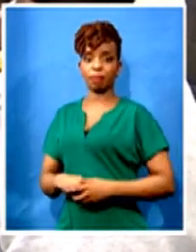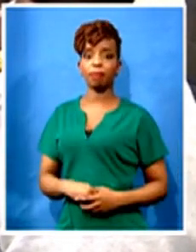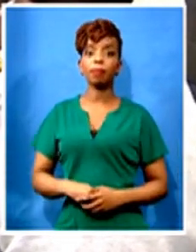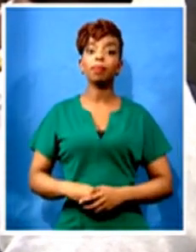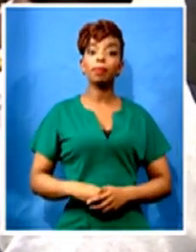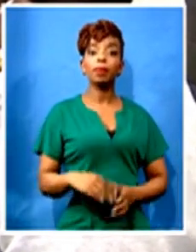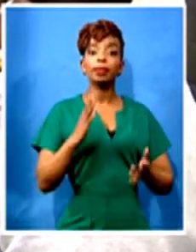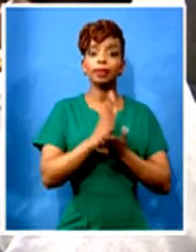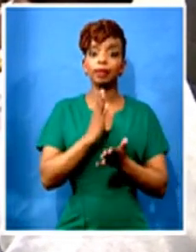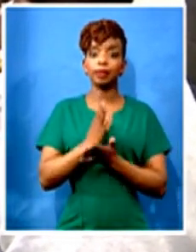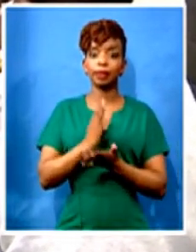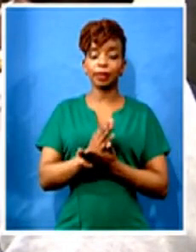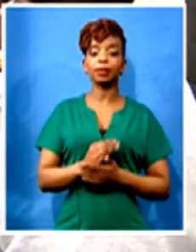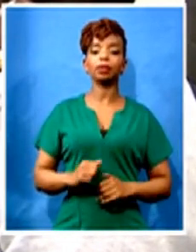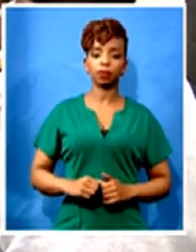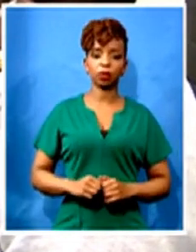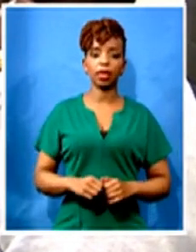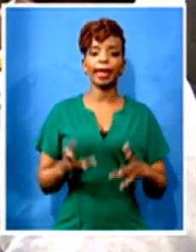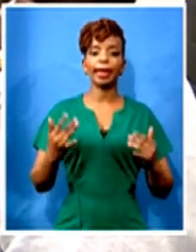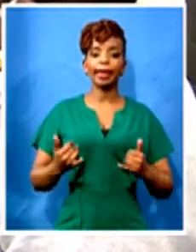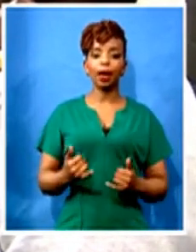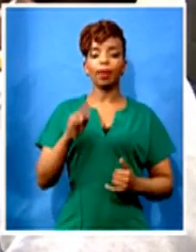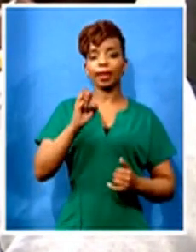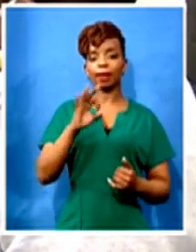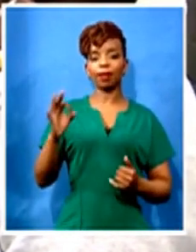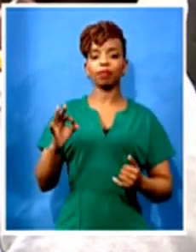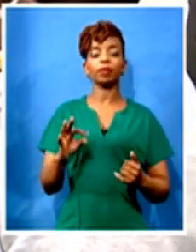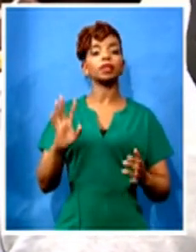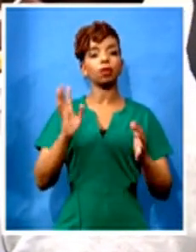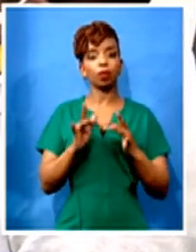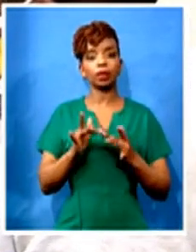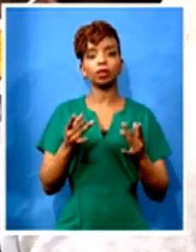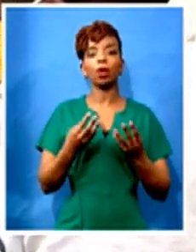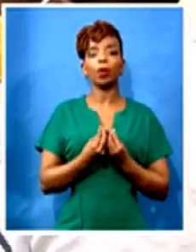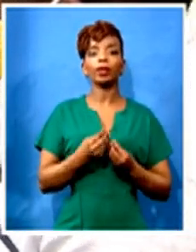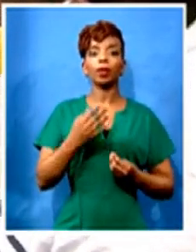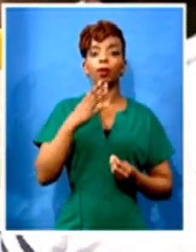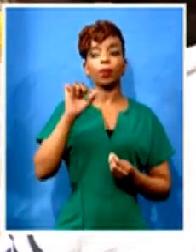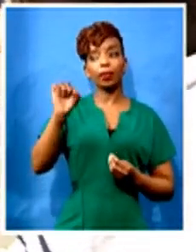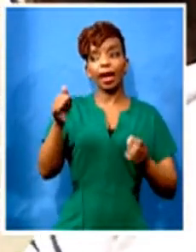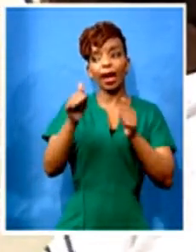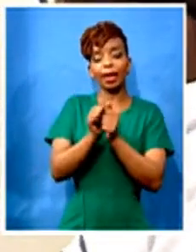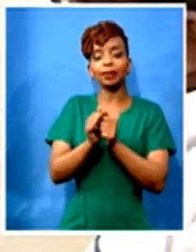its allied forces and progressive forces, including EFF structures, but